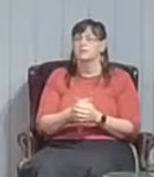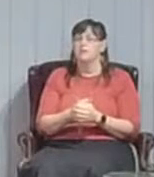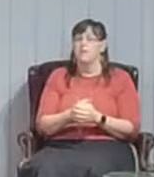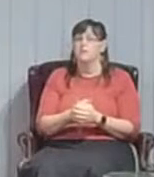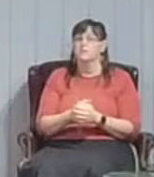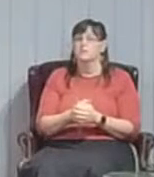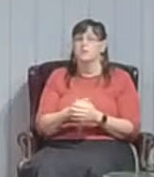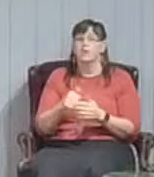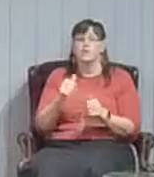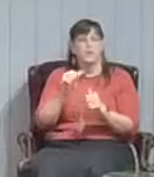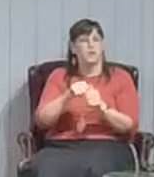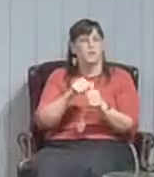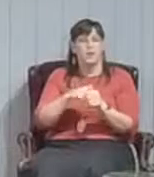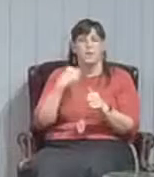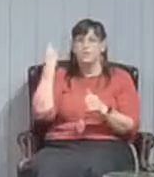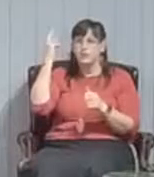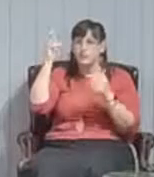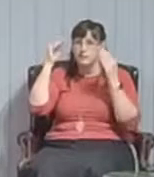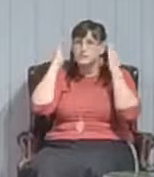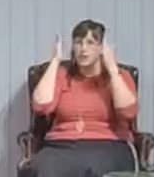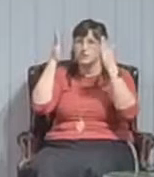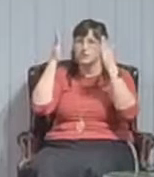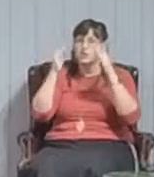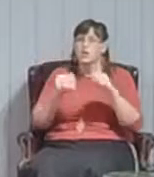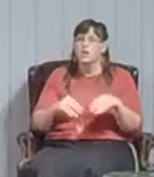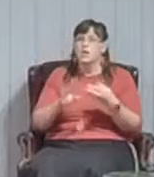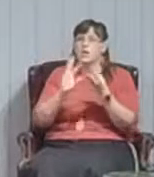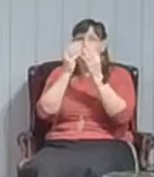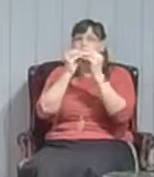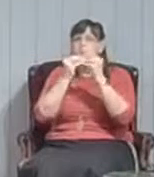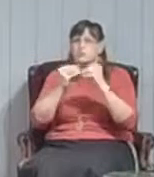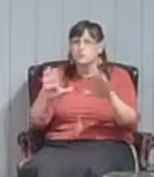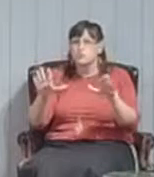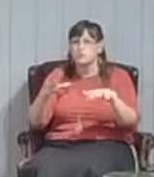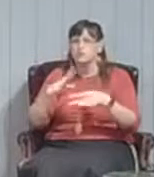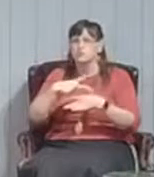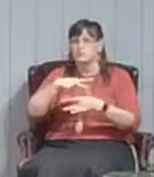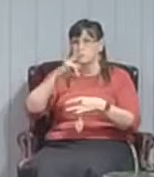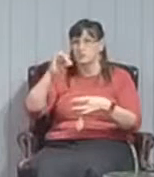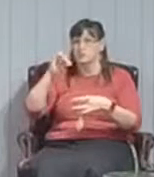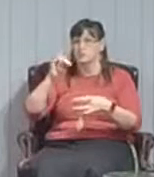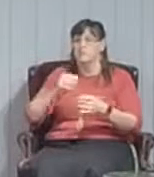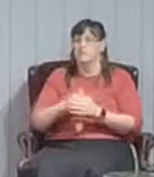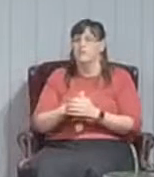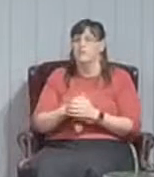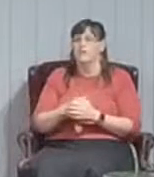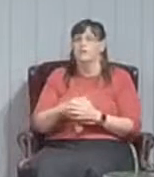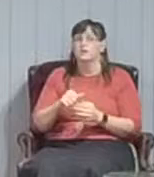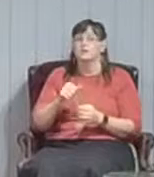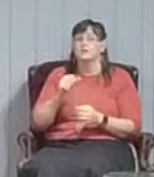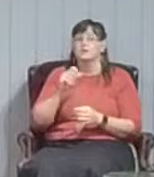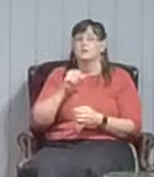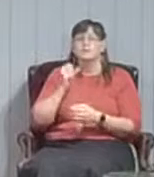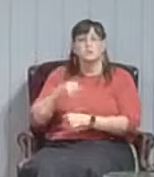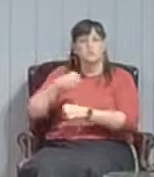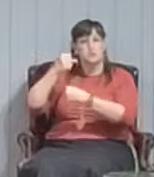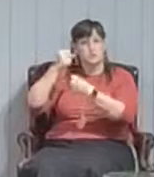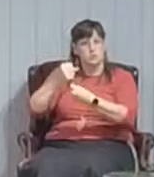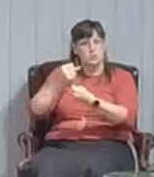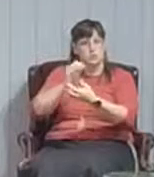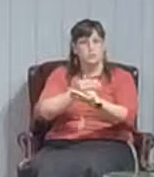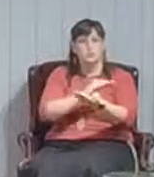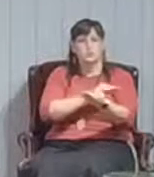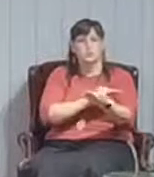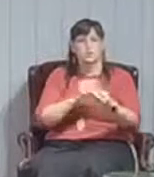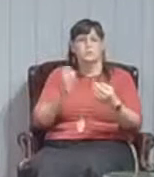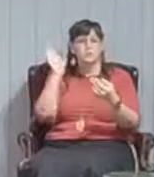And they have every intention of pulling you, of destroying you spiritually, not helping you out. It's the shepherd's job to study all